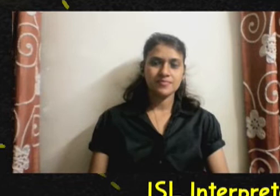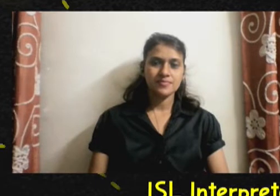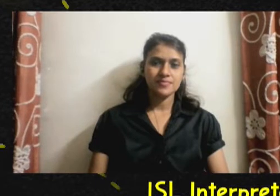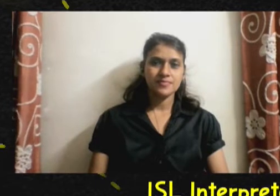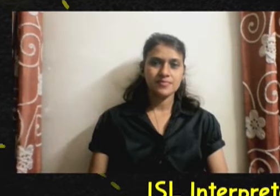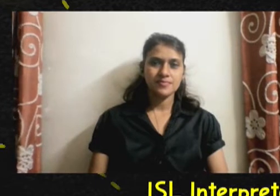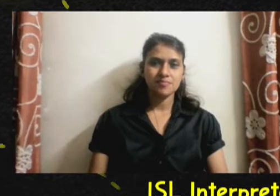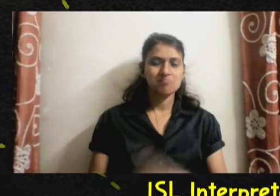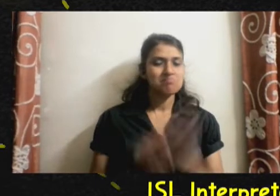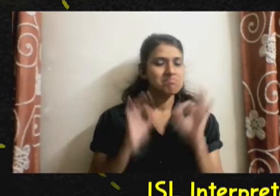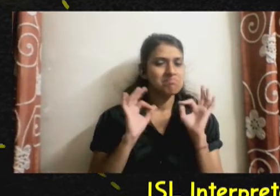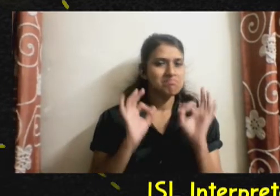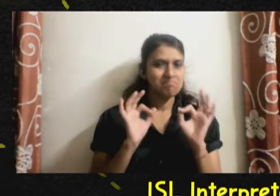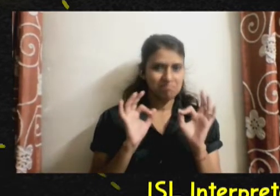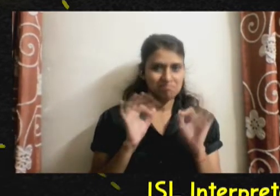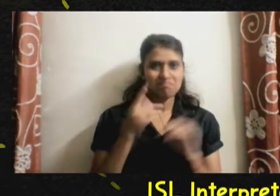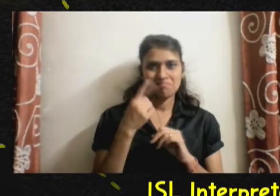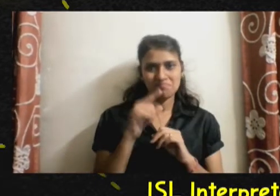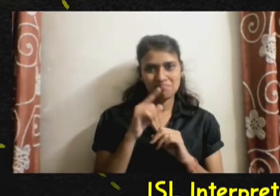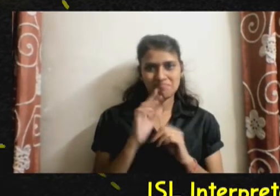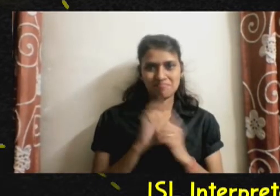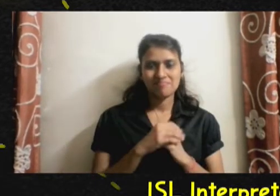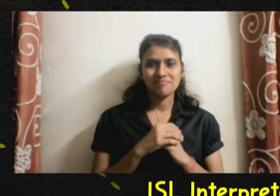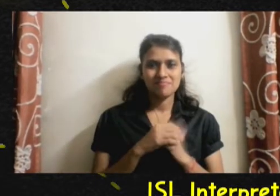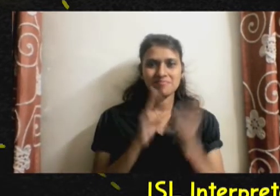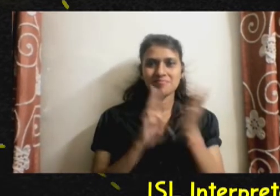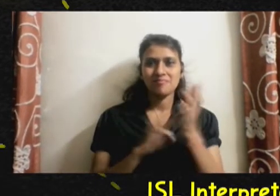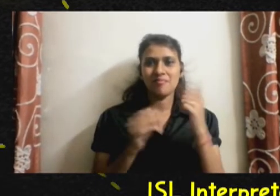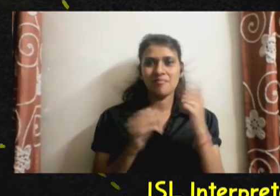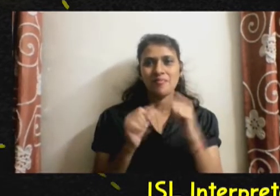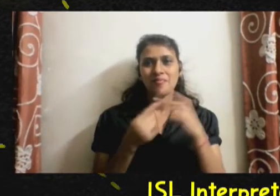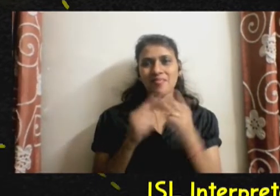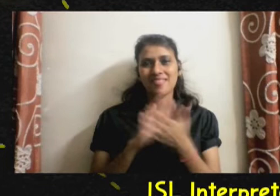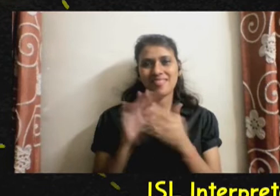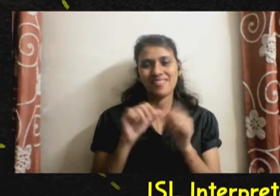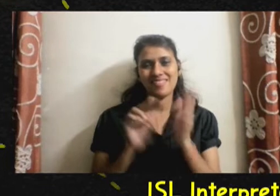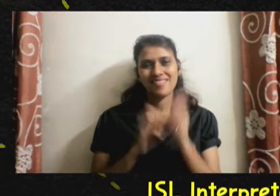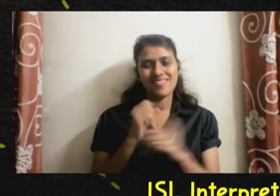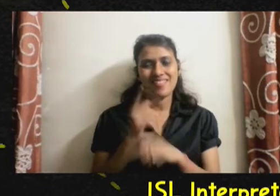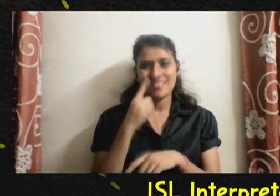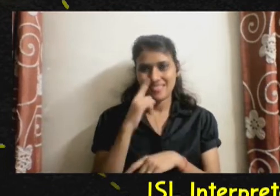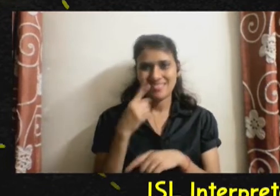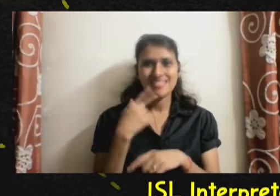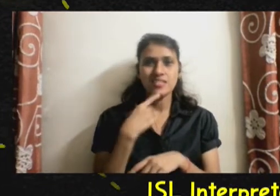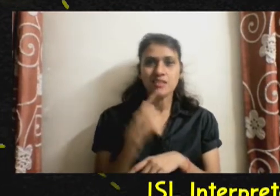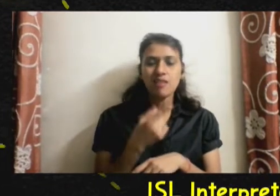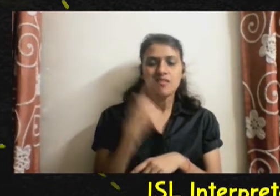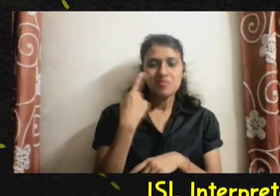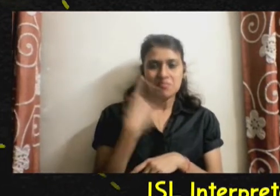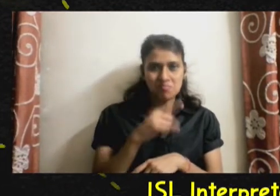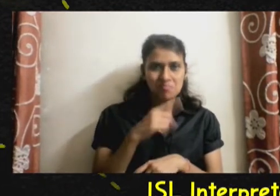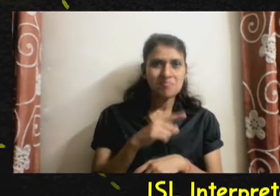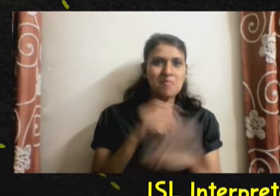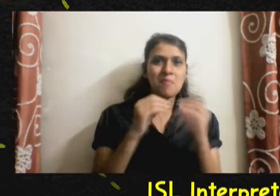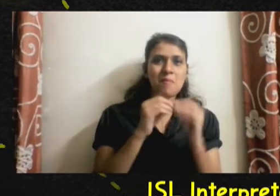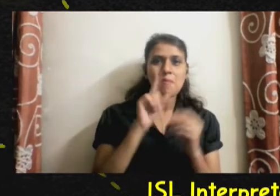What a great place to pause, Vinay. And I'm thinking across all the work, and seems to me that Rupsa, Biva, Vinay, all your